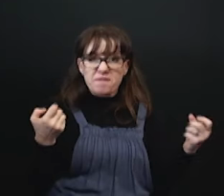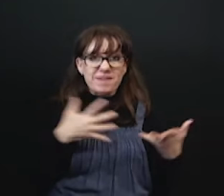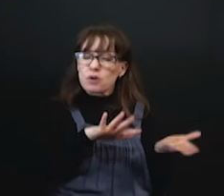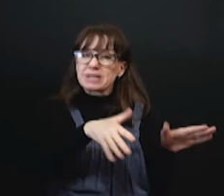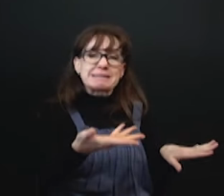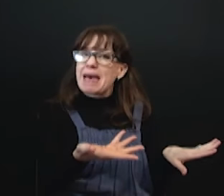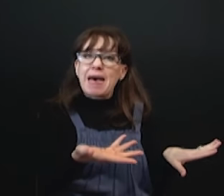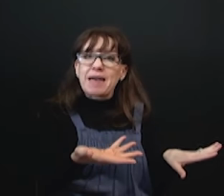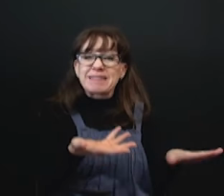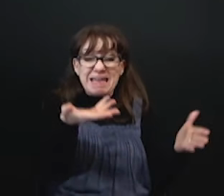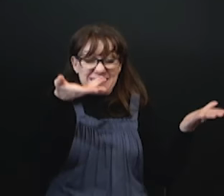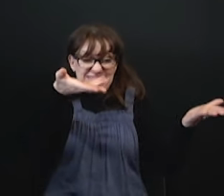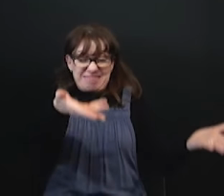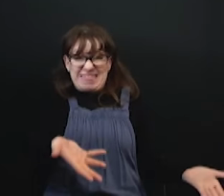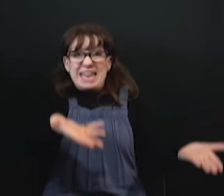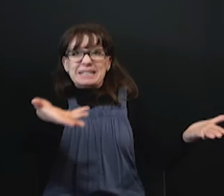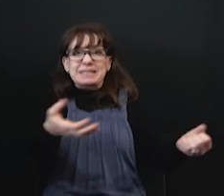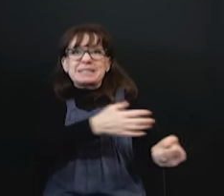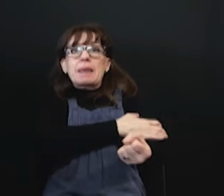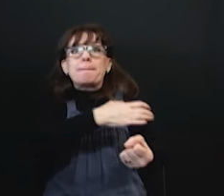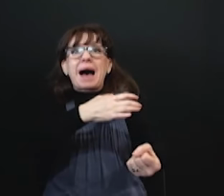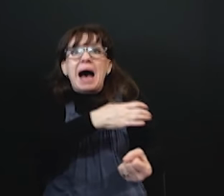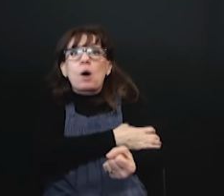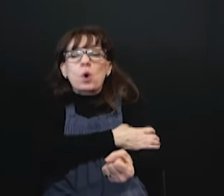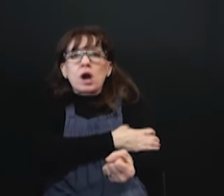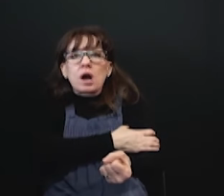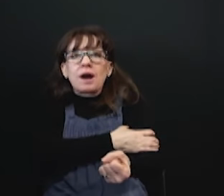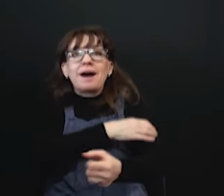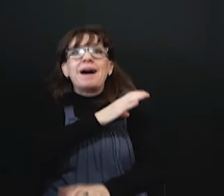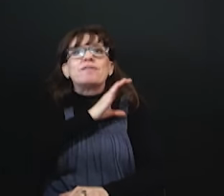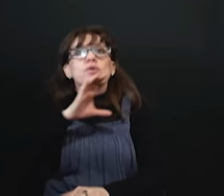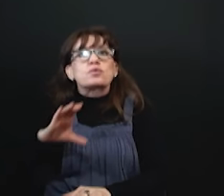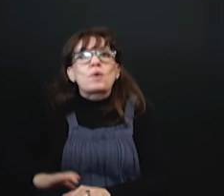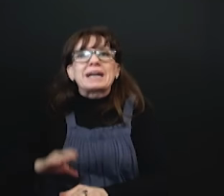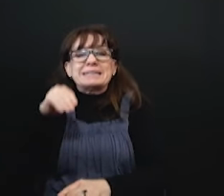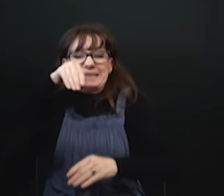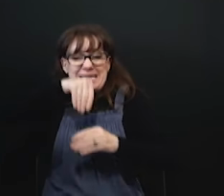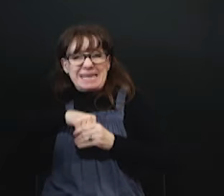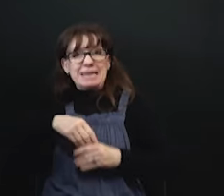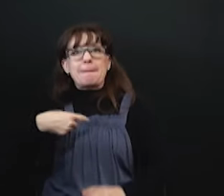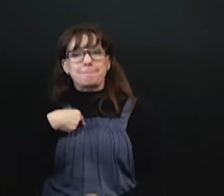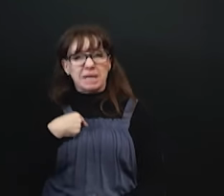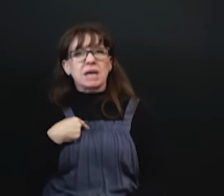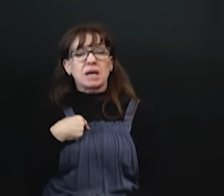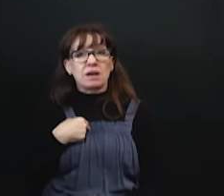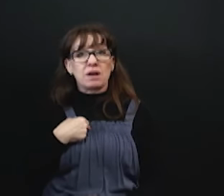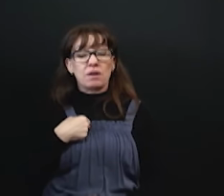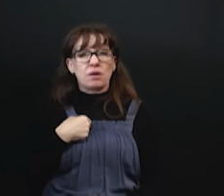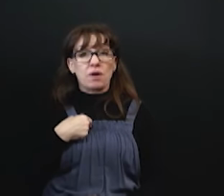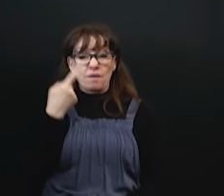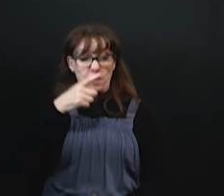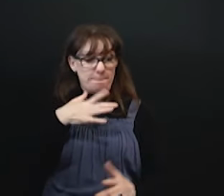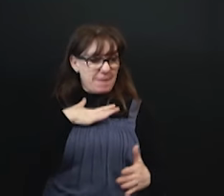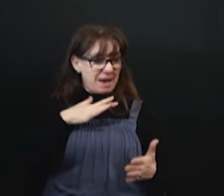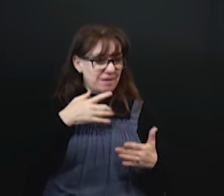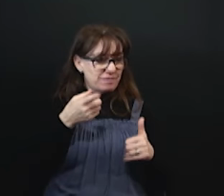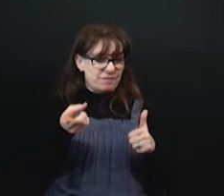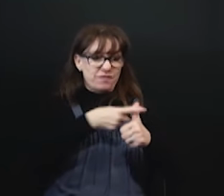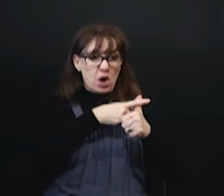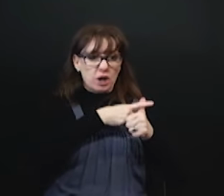death, this is the power of Christ in me. From life's first cry to